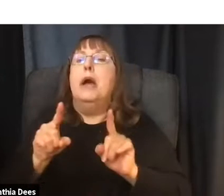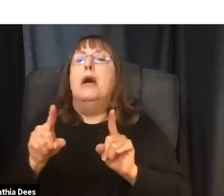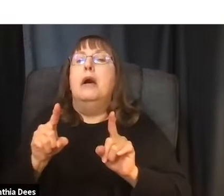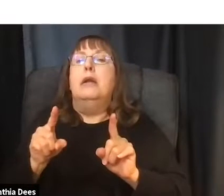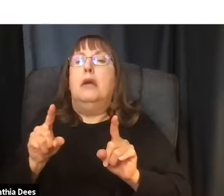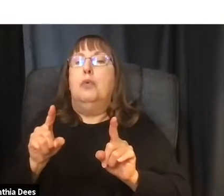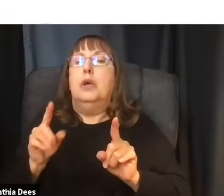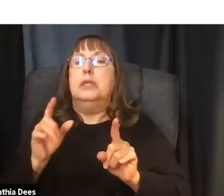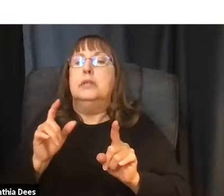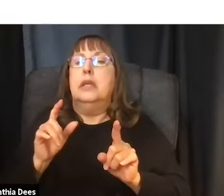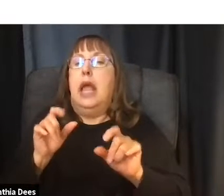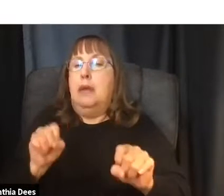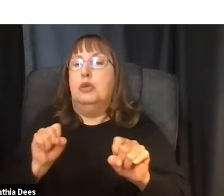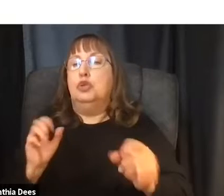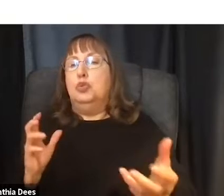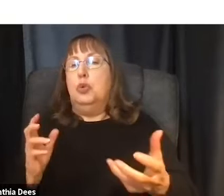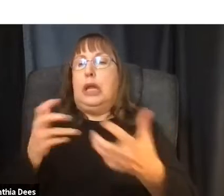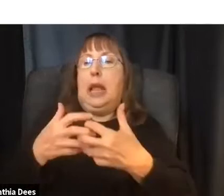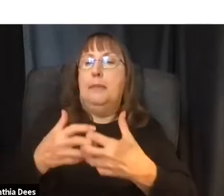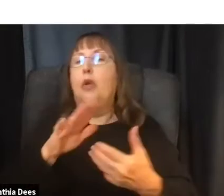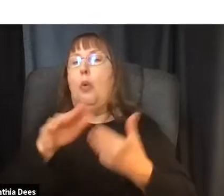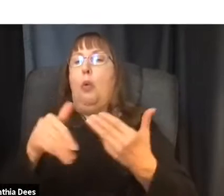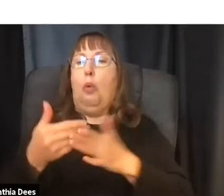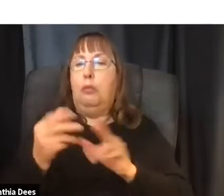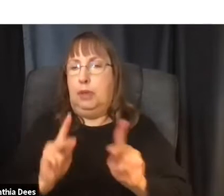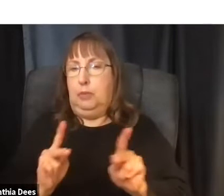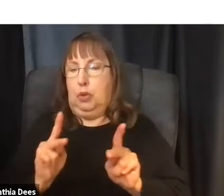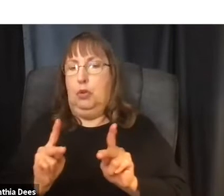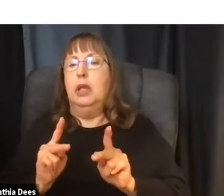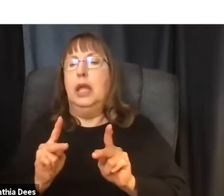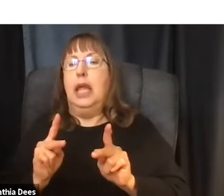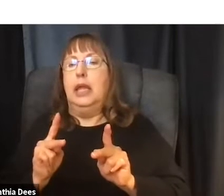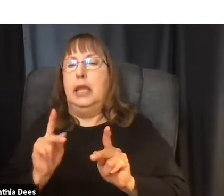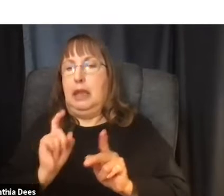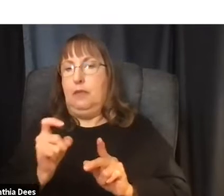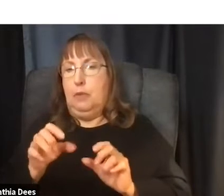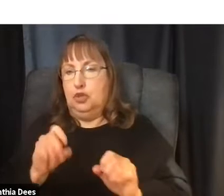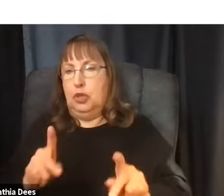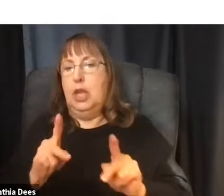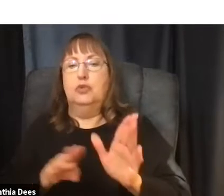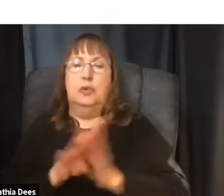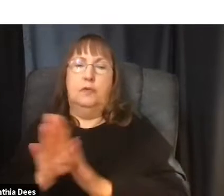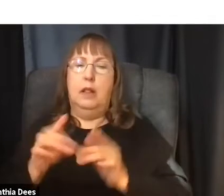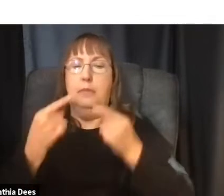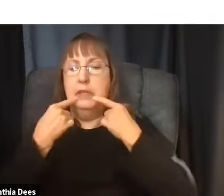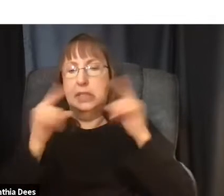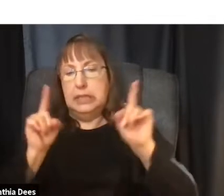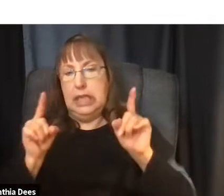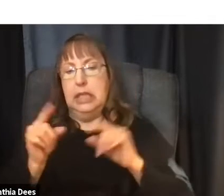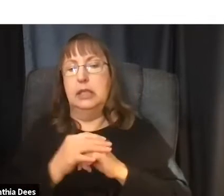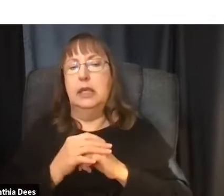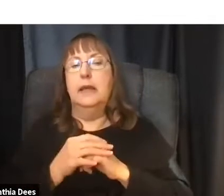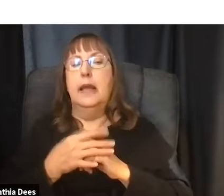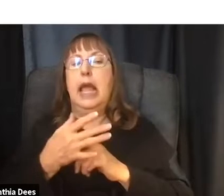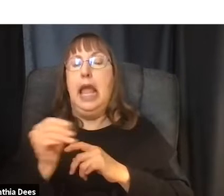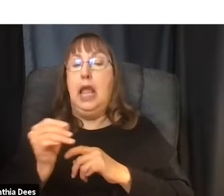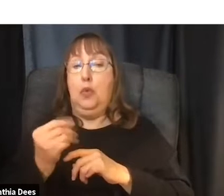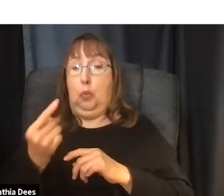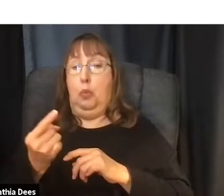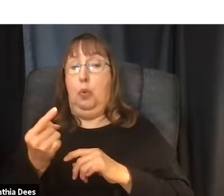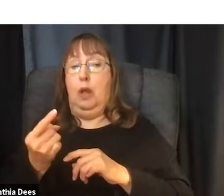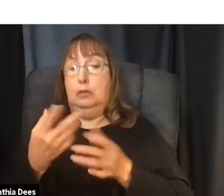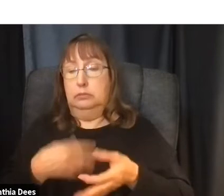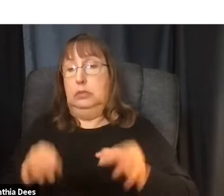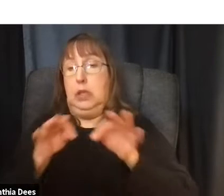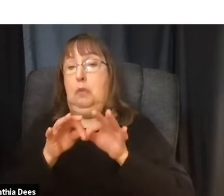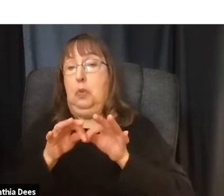and gave everyone a chance to develop and succeed. And one of the key